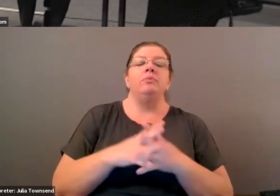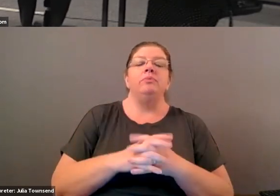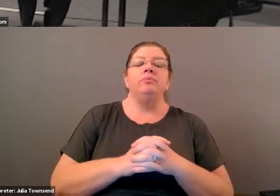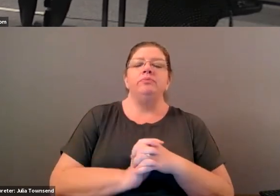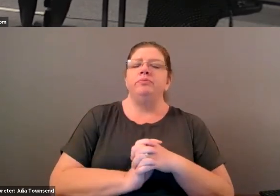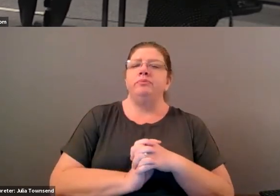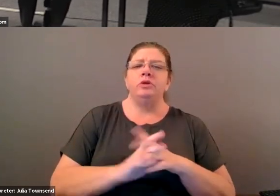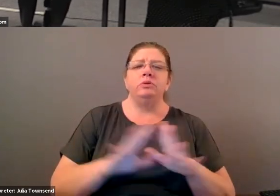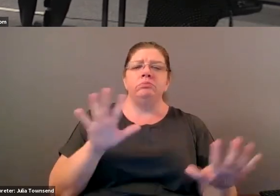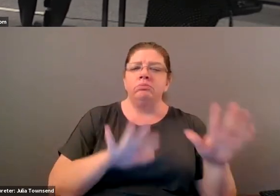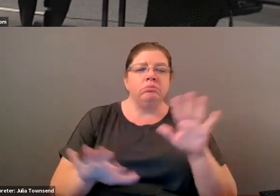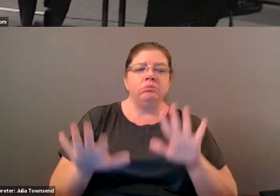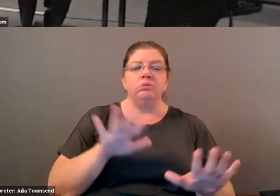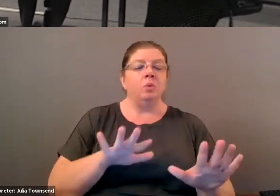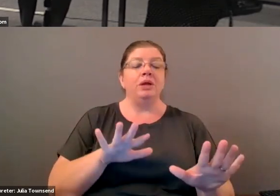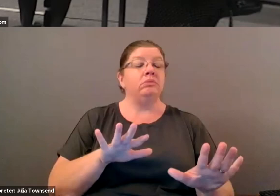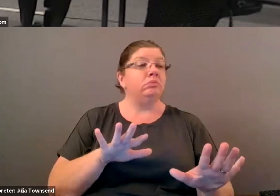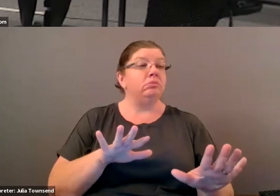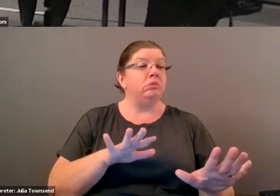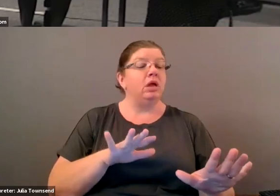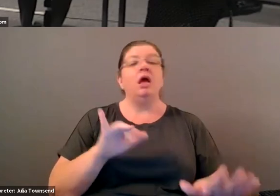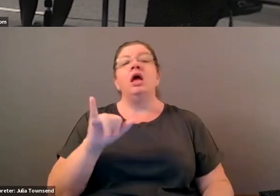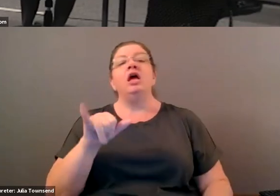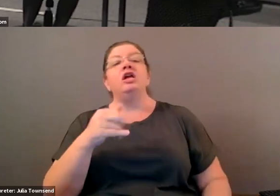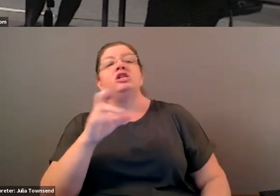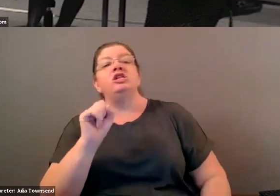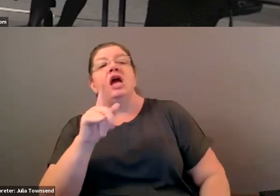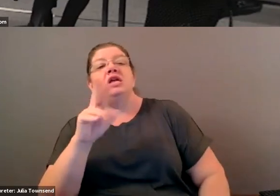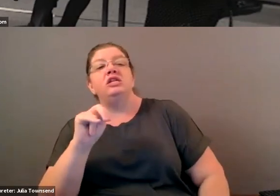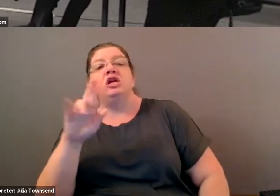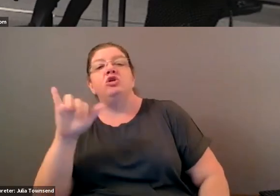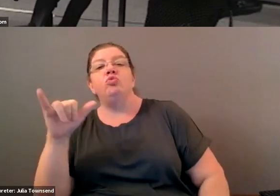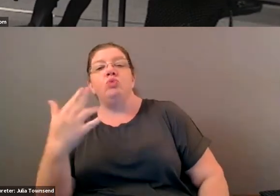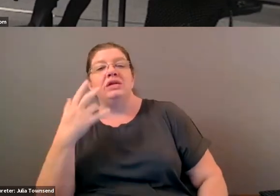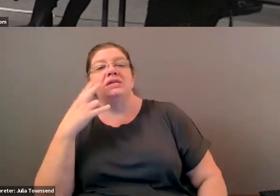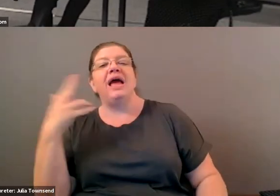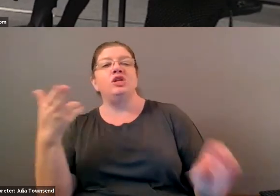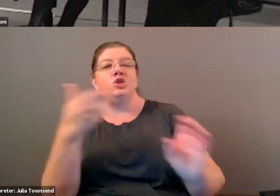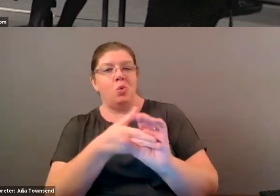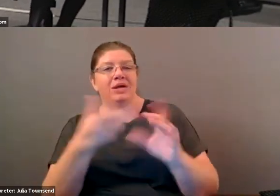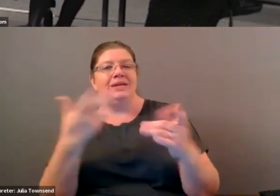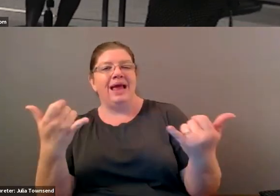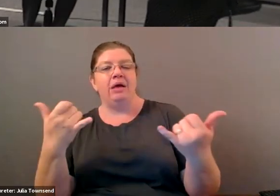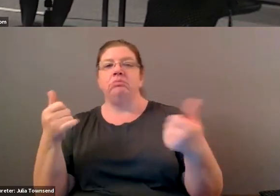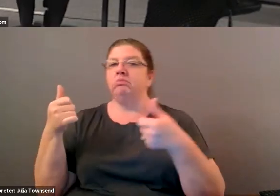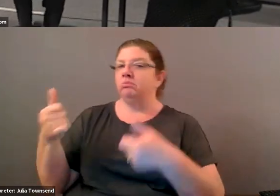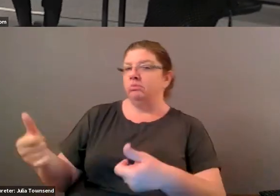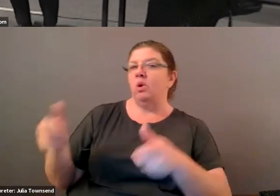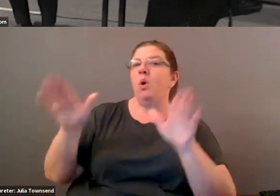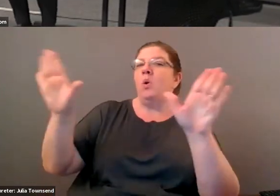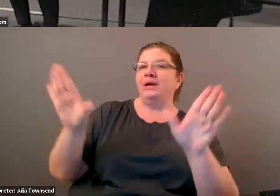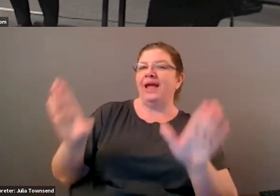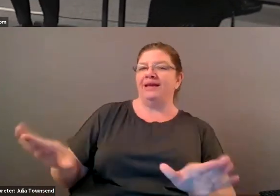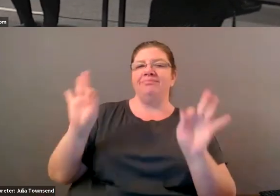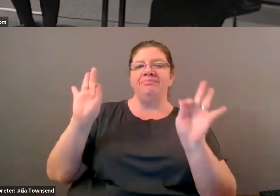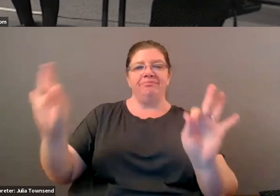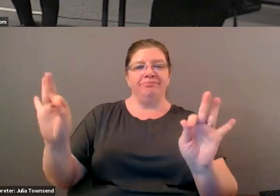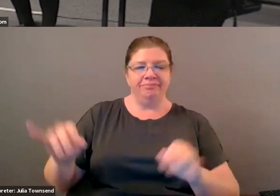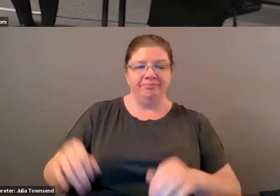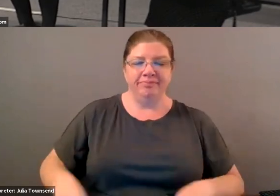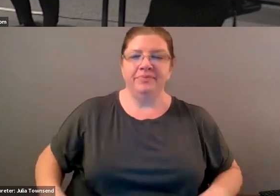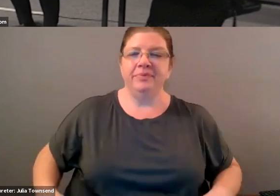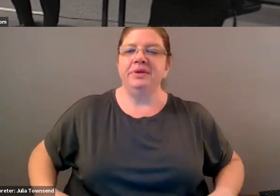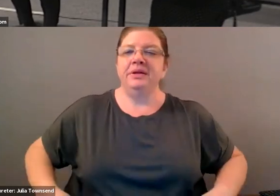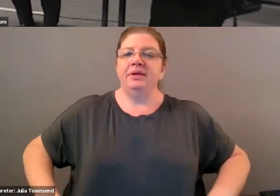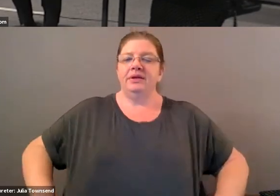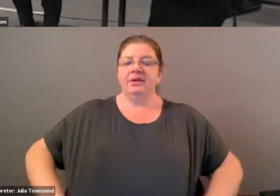I'm sorry, what Justin, are we looking Justin at? Justin Rich is on now as a panelist. Okay, well, excellent. So